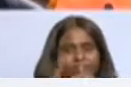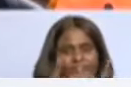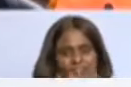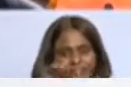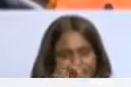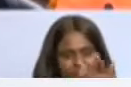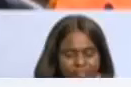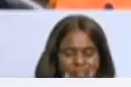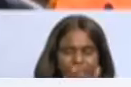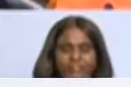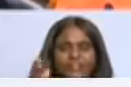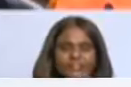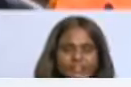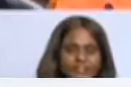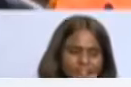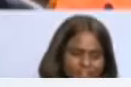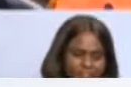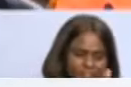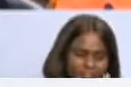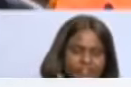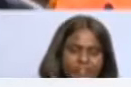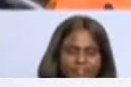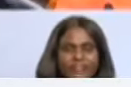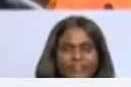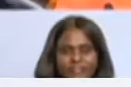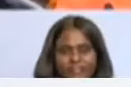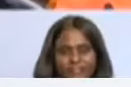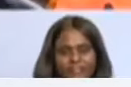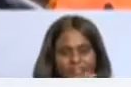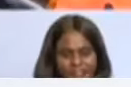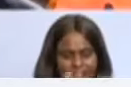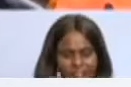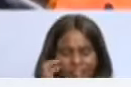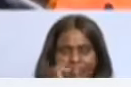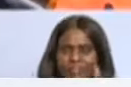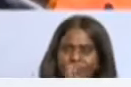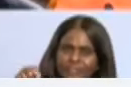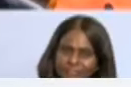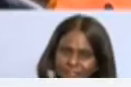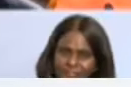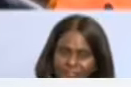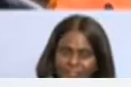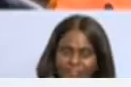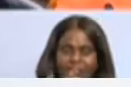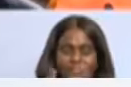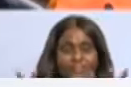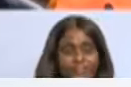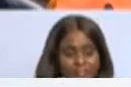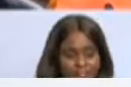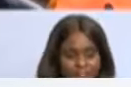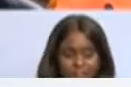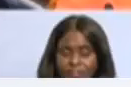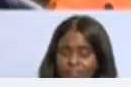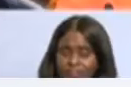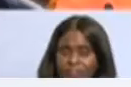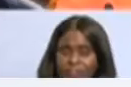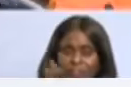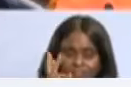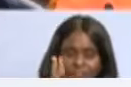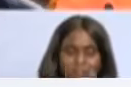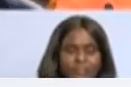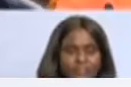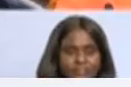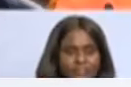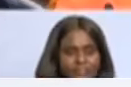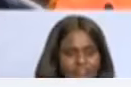trade barriers affecting Zambian exports. Soon, we'll address the nation to be